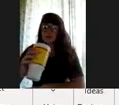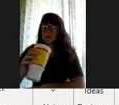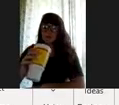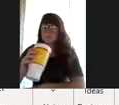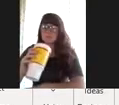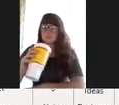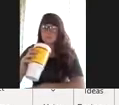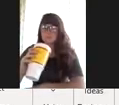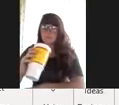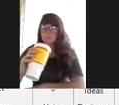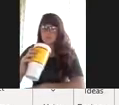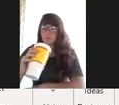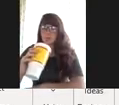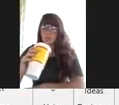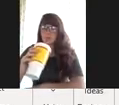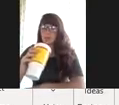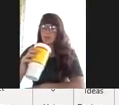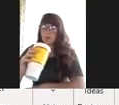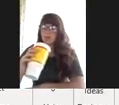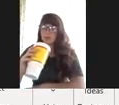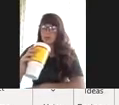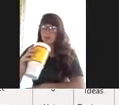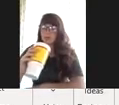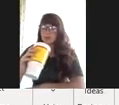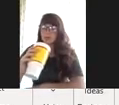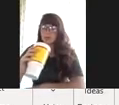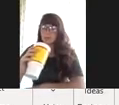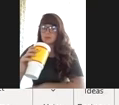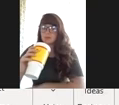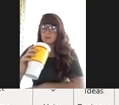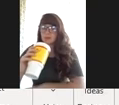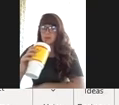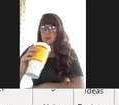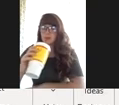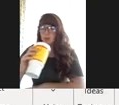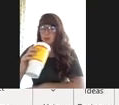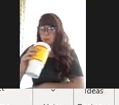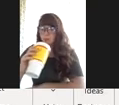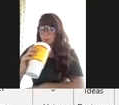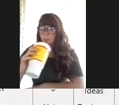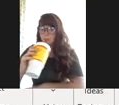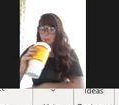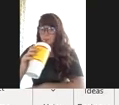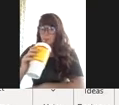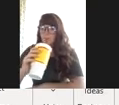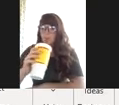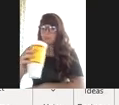Okay. And don't go too far, but let's just keep it, try to simple on this. Why are you a Christian, Lacey?